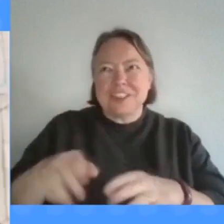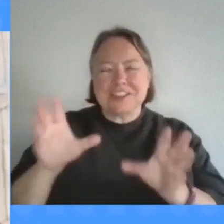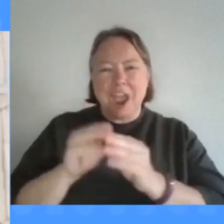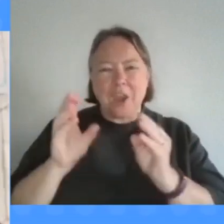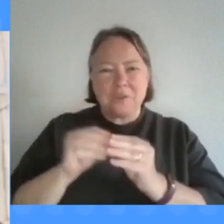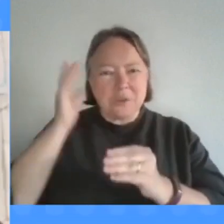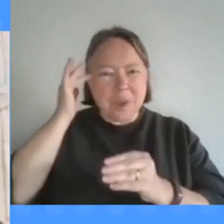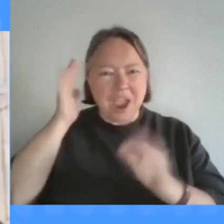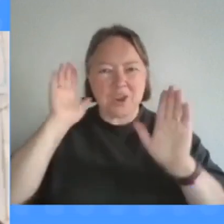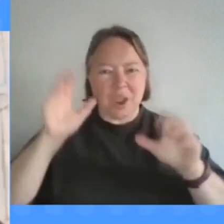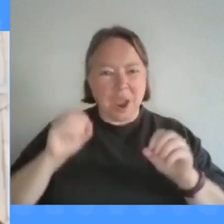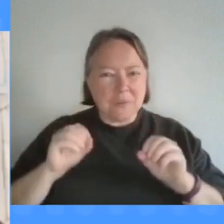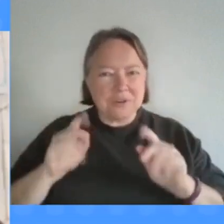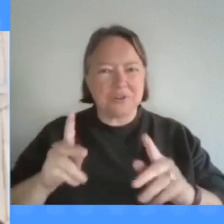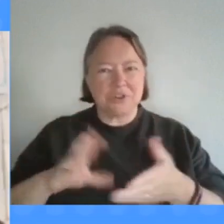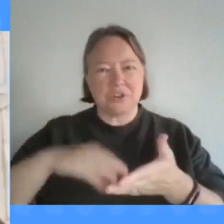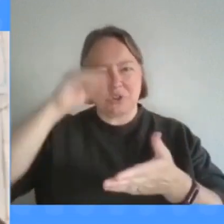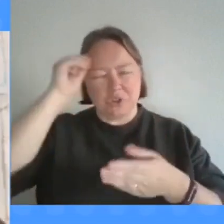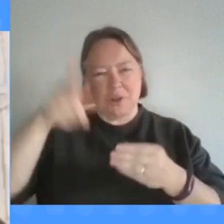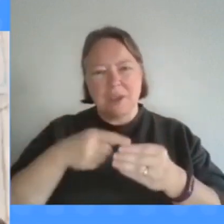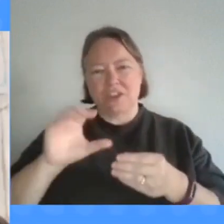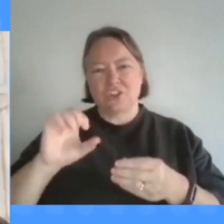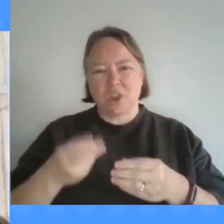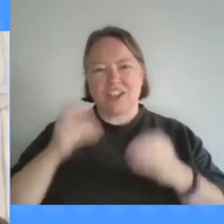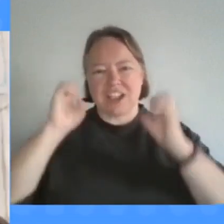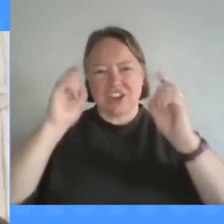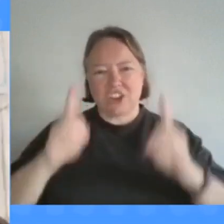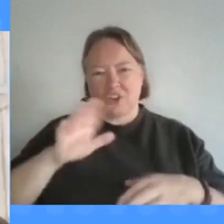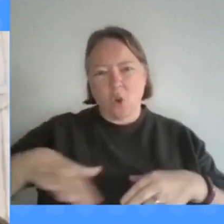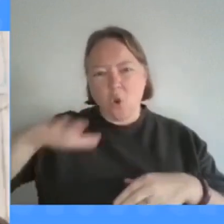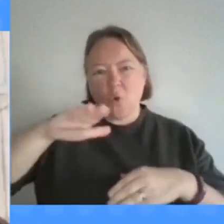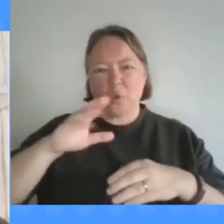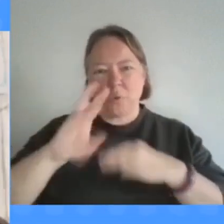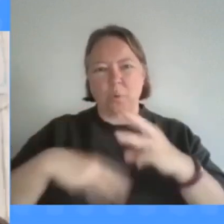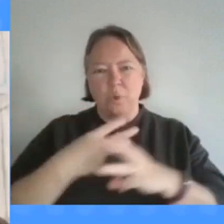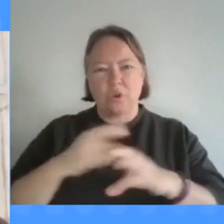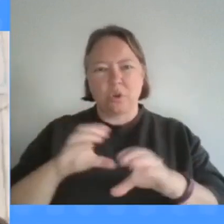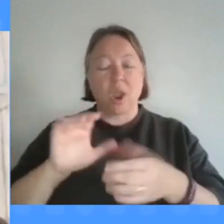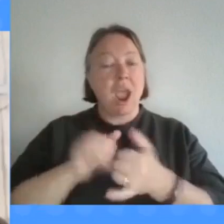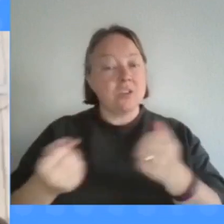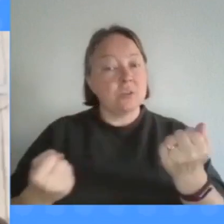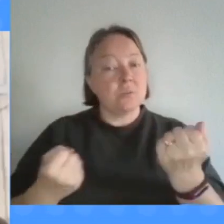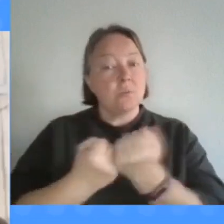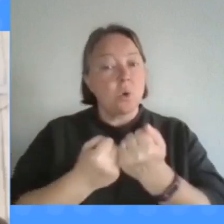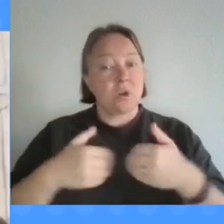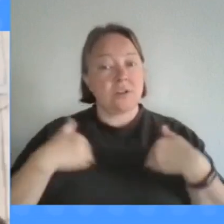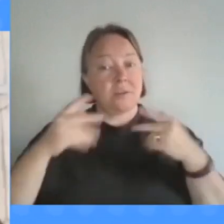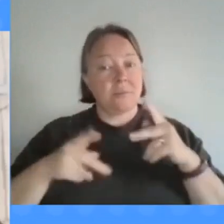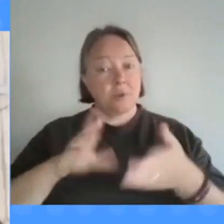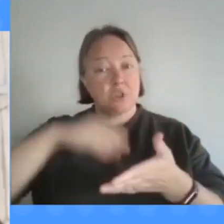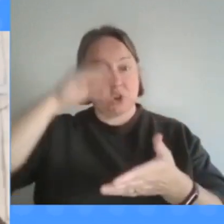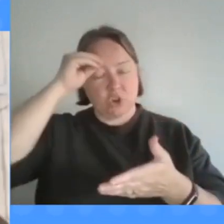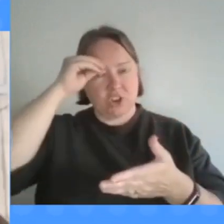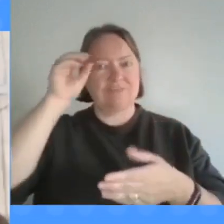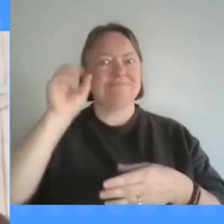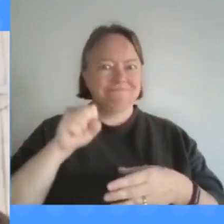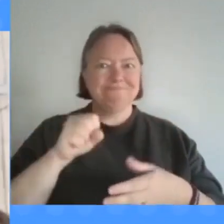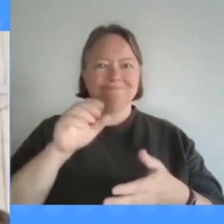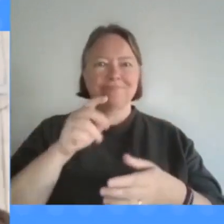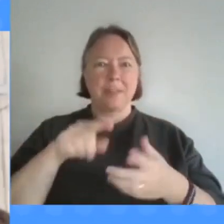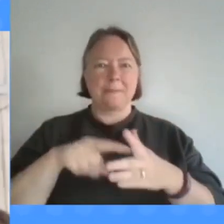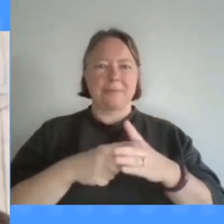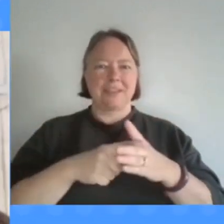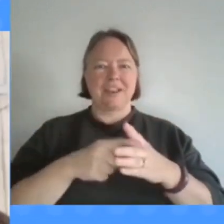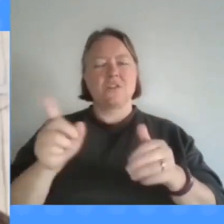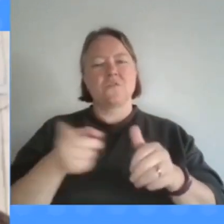great opportunity to learn about what Scratch educators around the world are doing and how they're supporting young people learning. Yeah, from the beginning when we